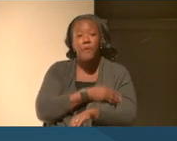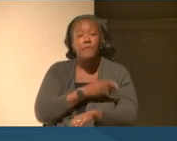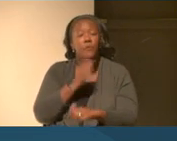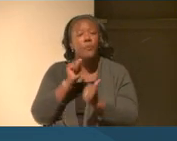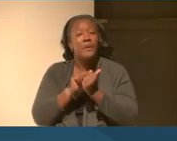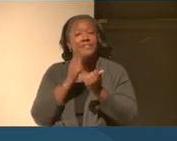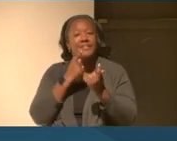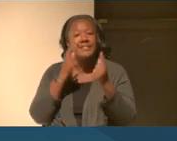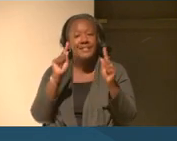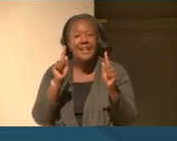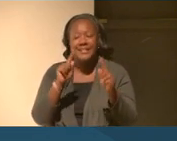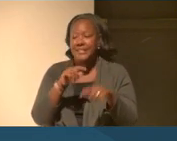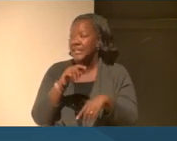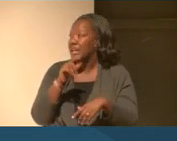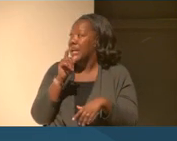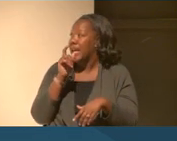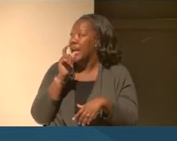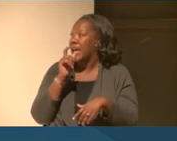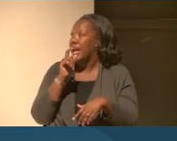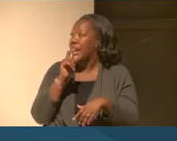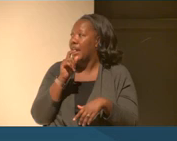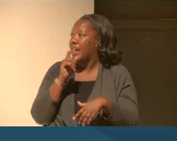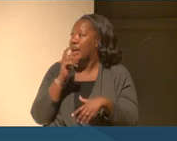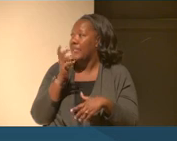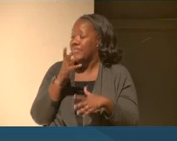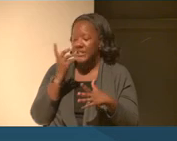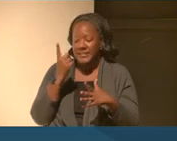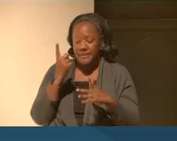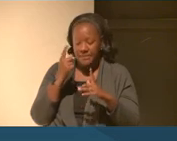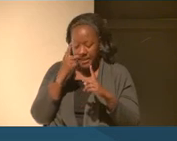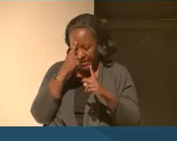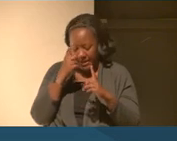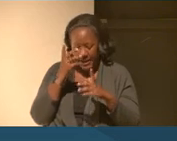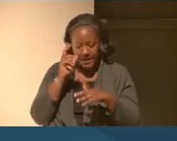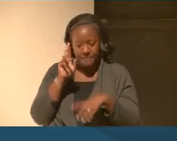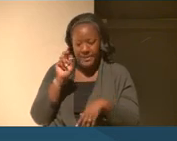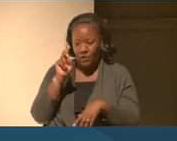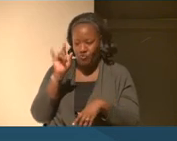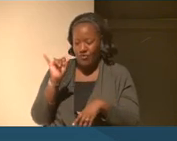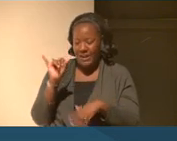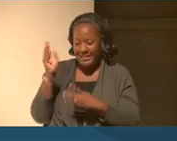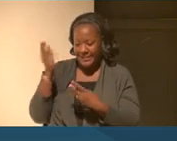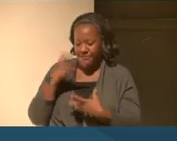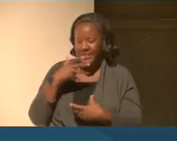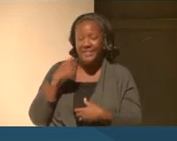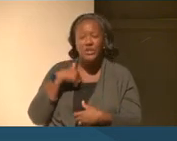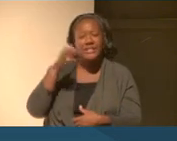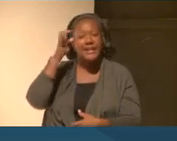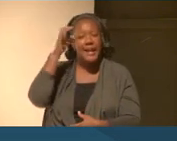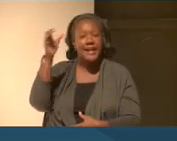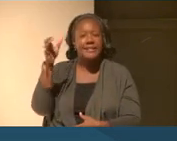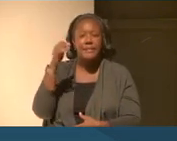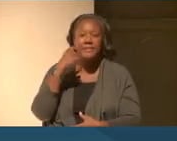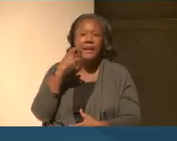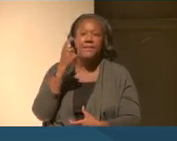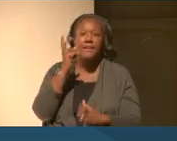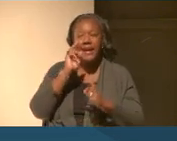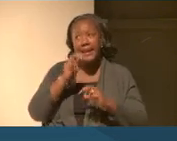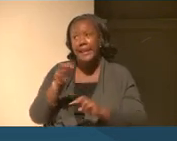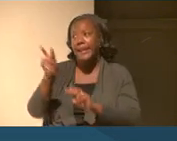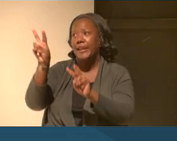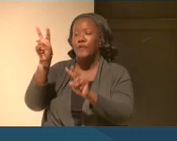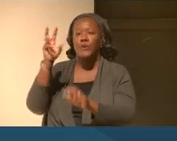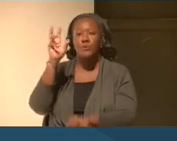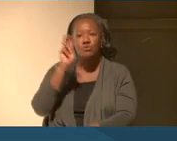you know, there's a whole, in screenwriting, this is something else that Randy introduced me to. There's this whole concept of the hero's journey,